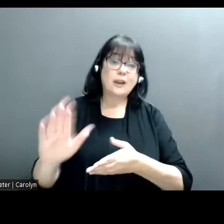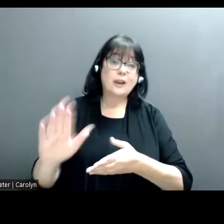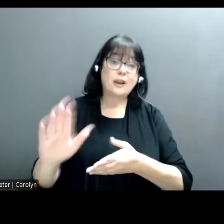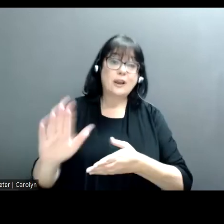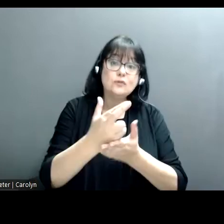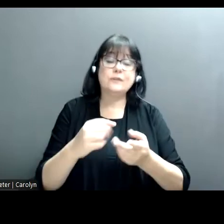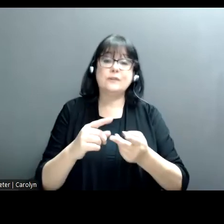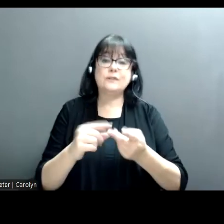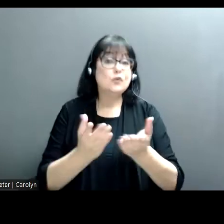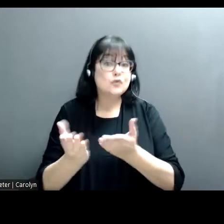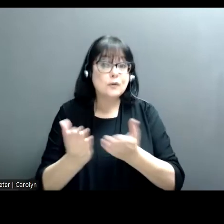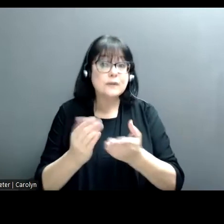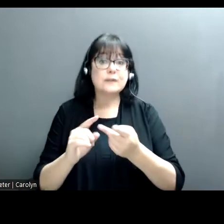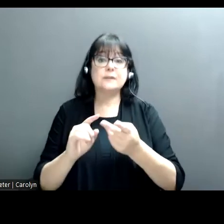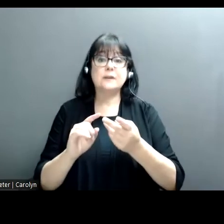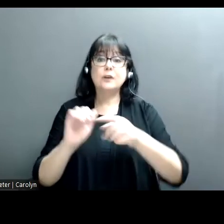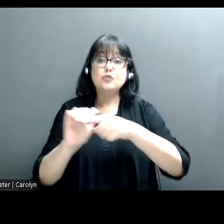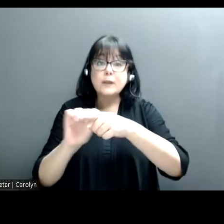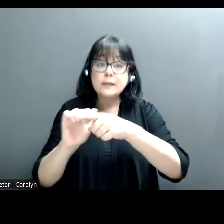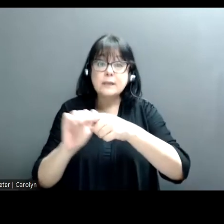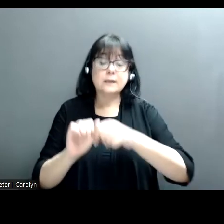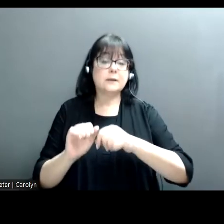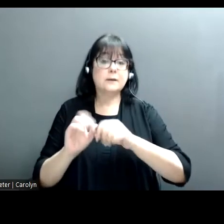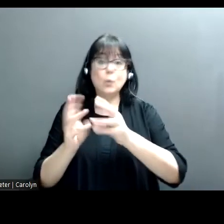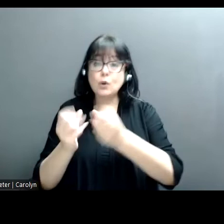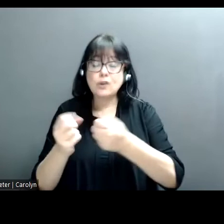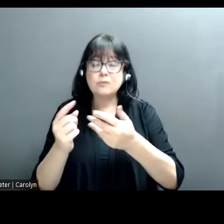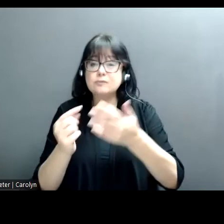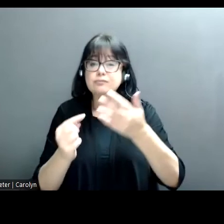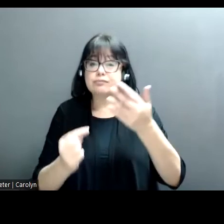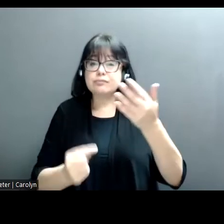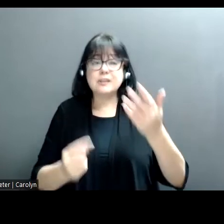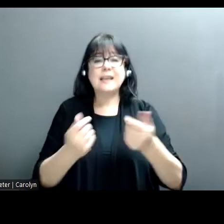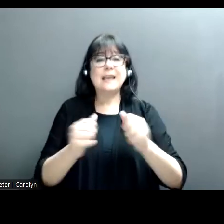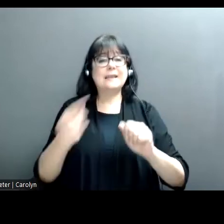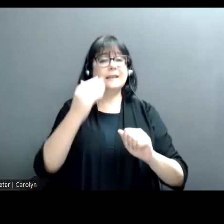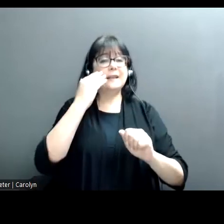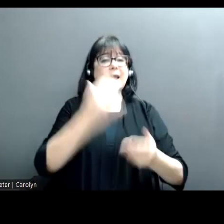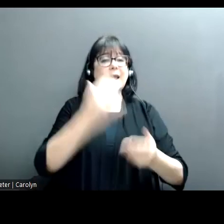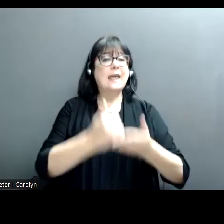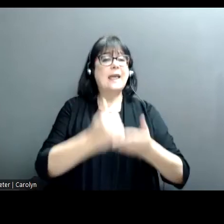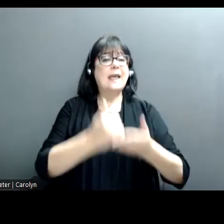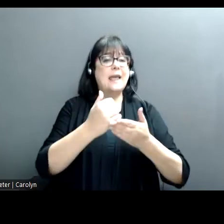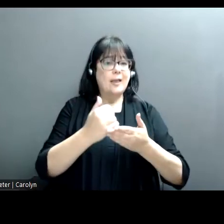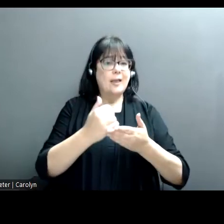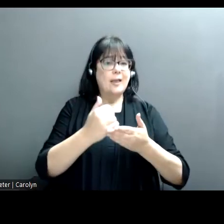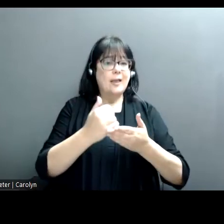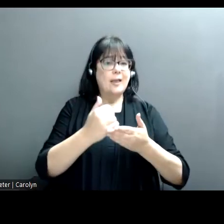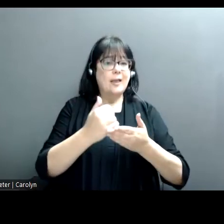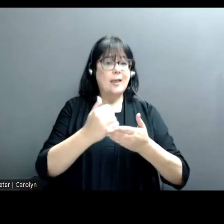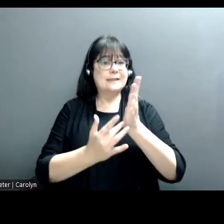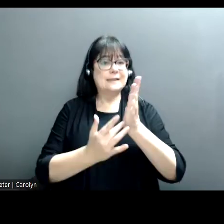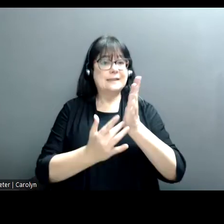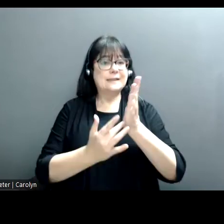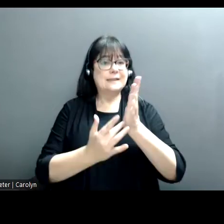that you're aware of or provide that helps us implement technology into the workplace? I'm going to just mention one last